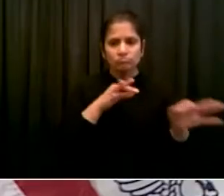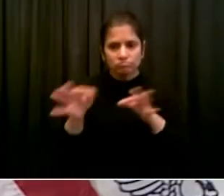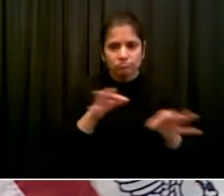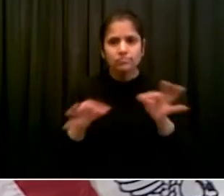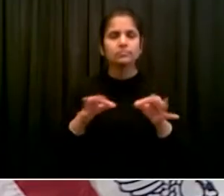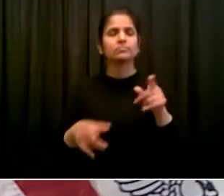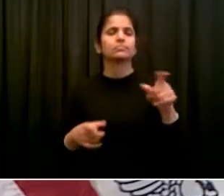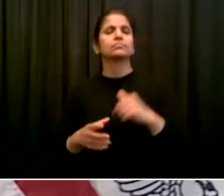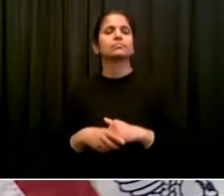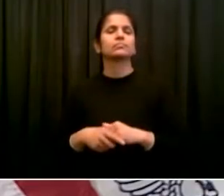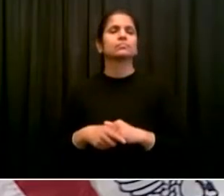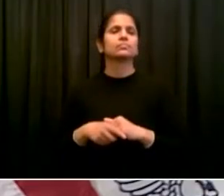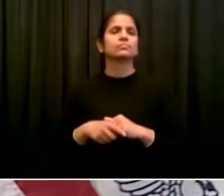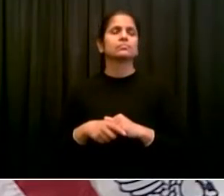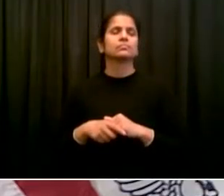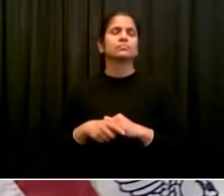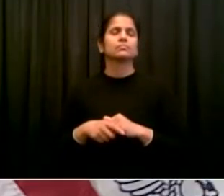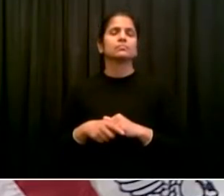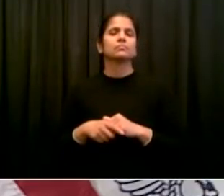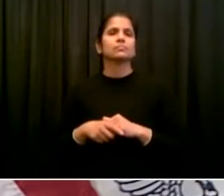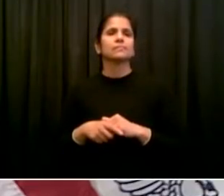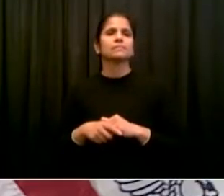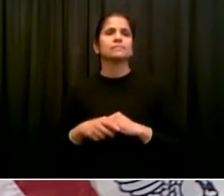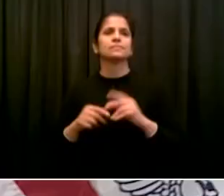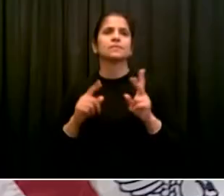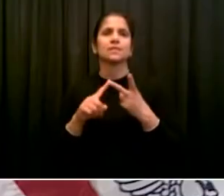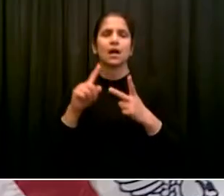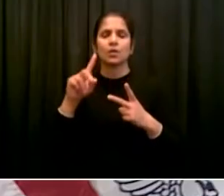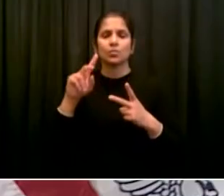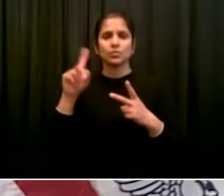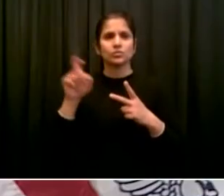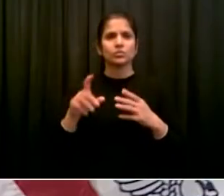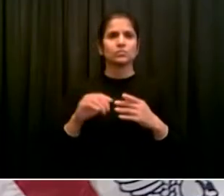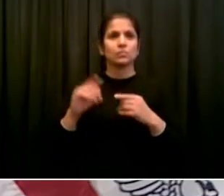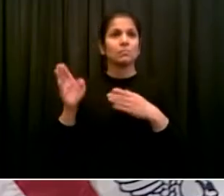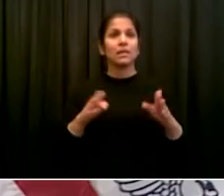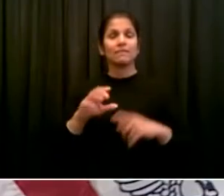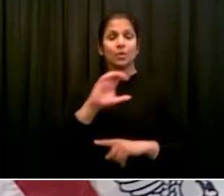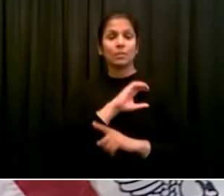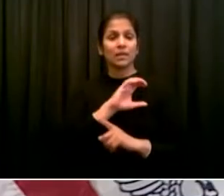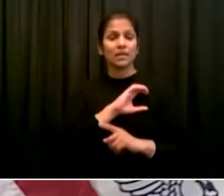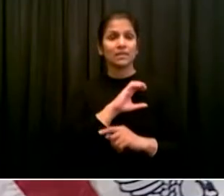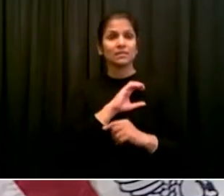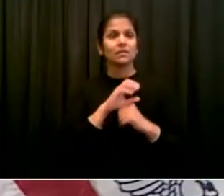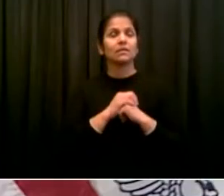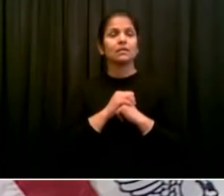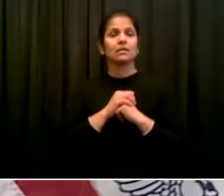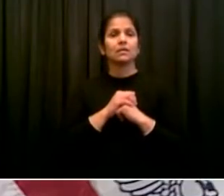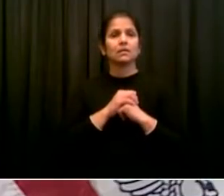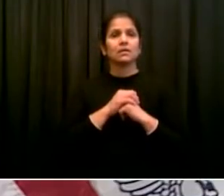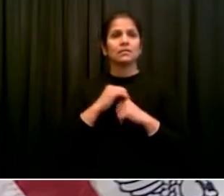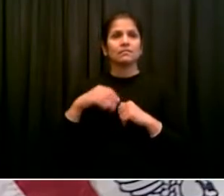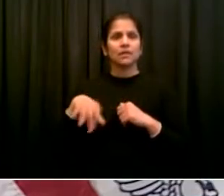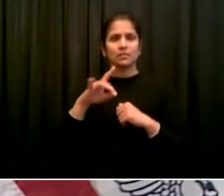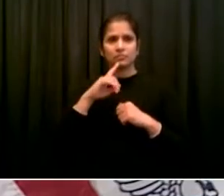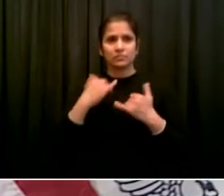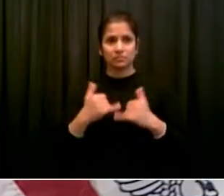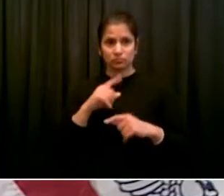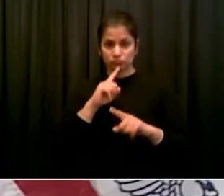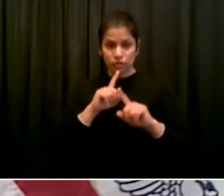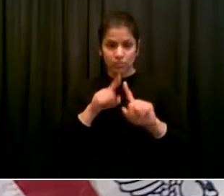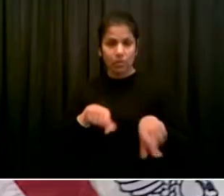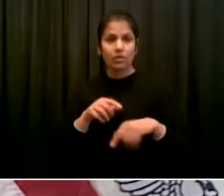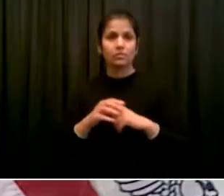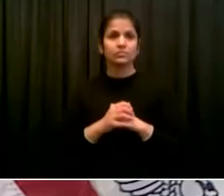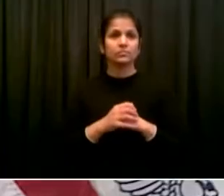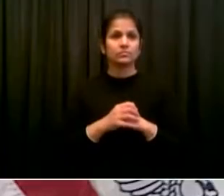these plans for the police and the findings of this report. And really, one